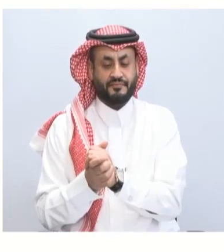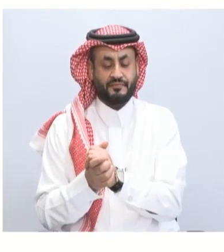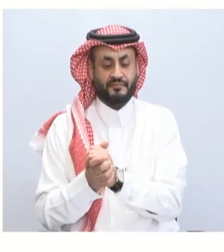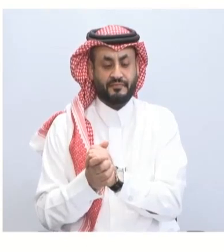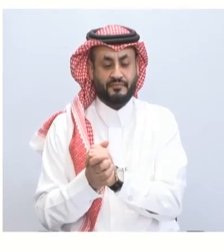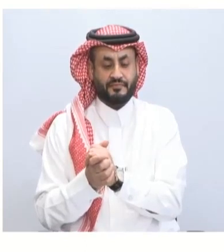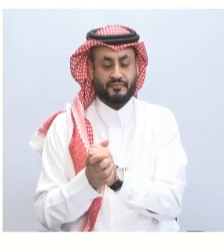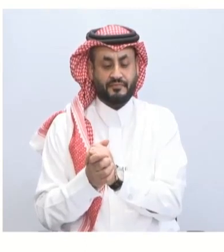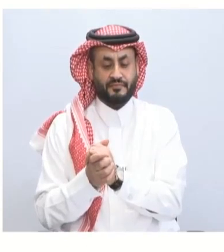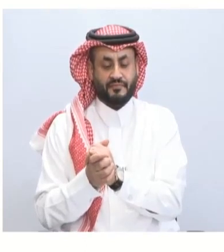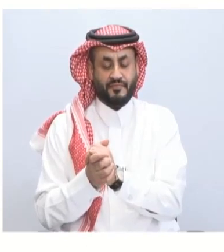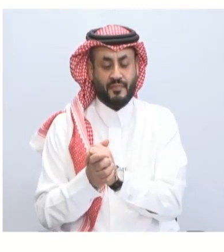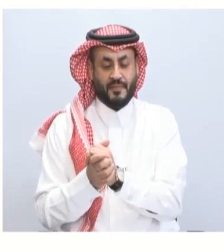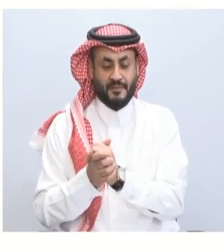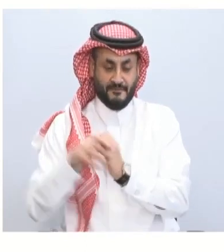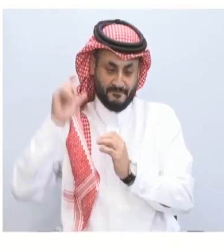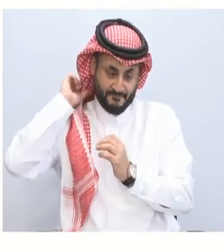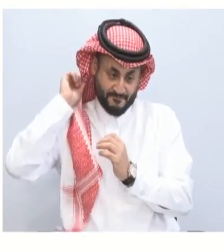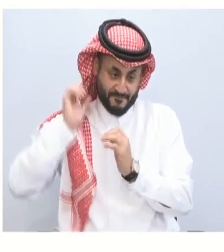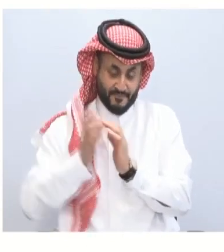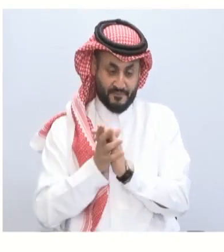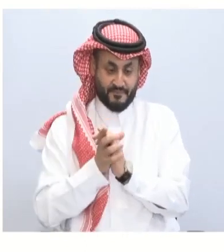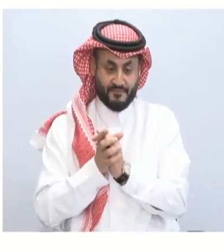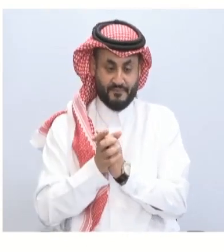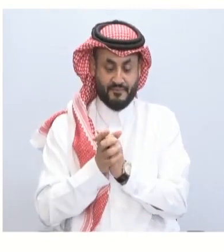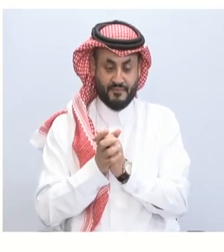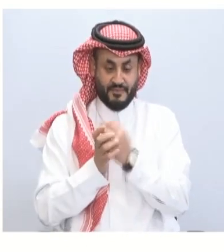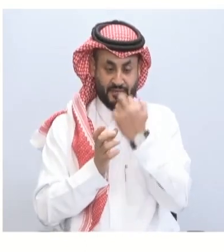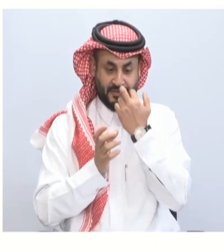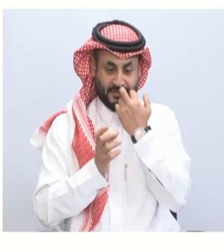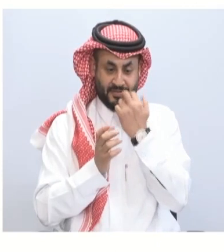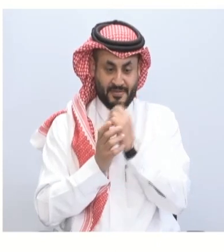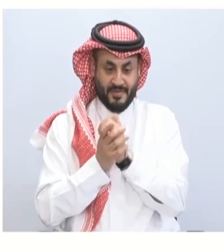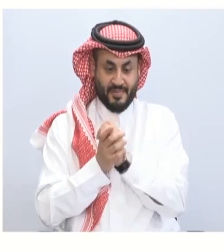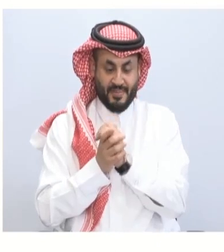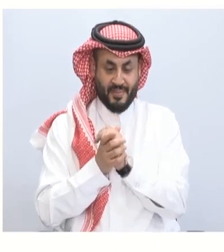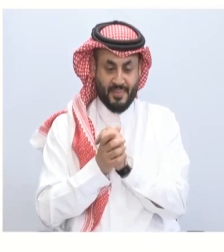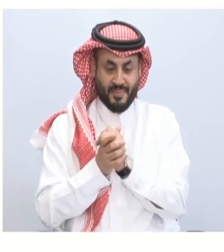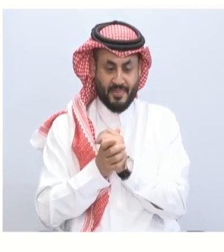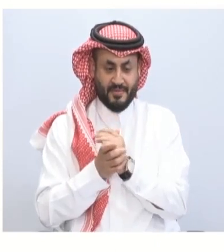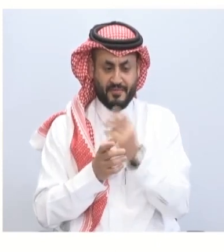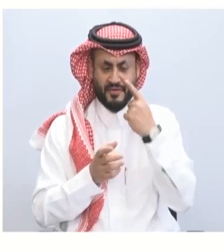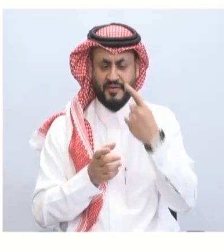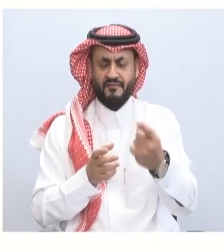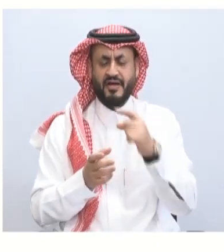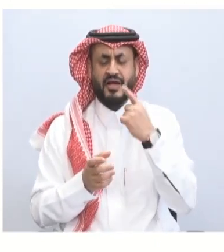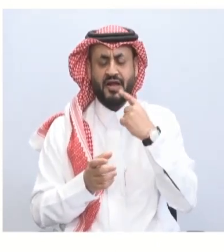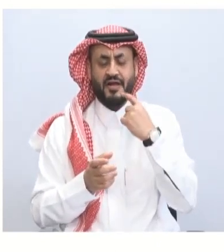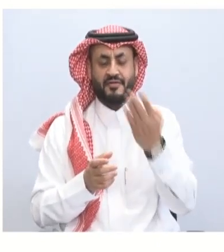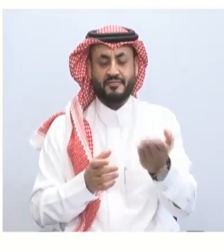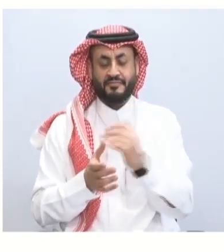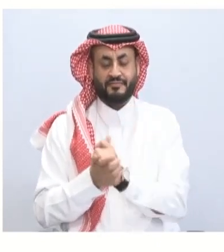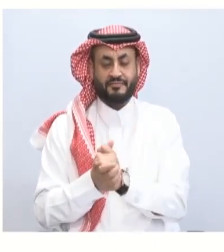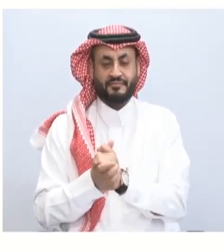to initiate conversation due to their language inadequacies. And we can see here that we have the word